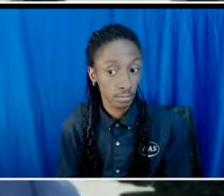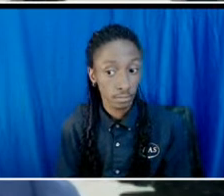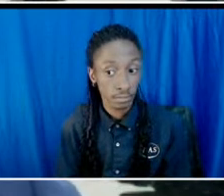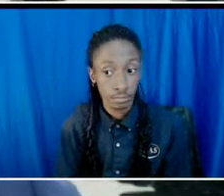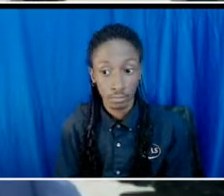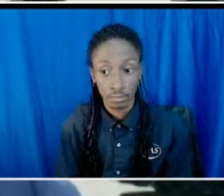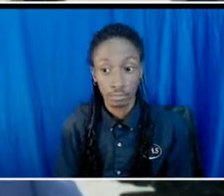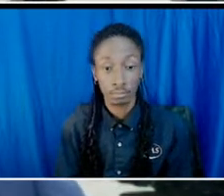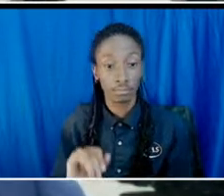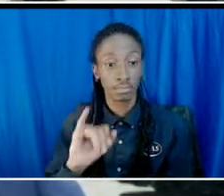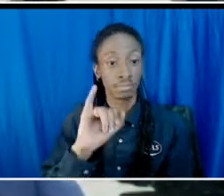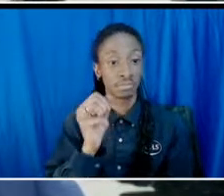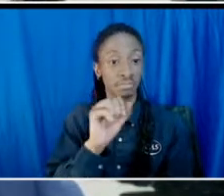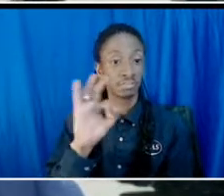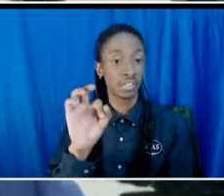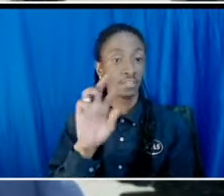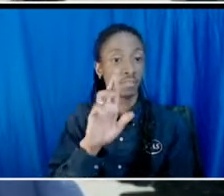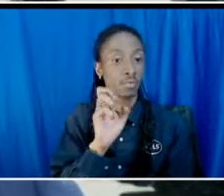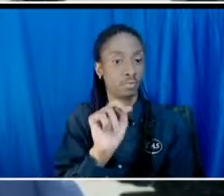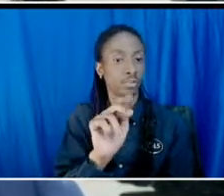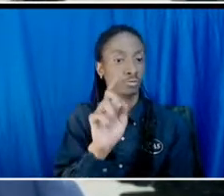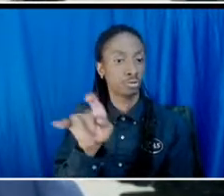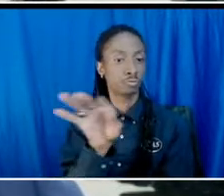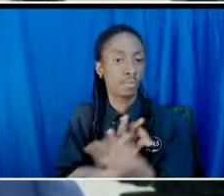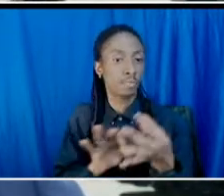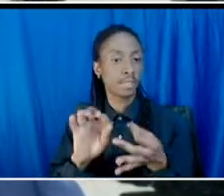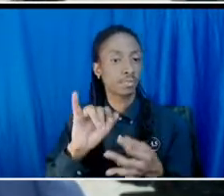Jeff Rosen be replaced by Jeff Clark.